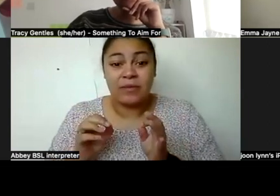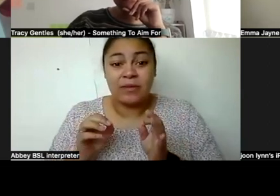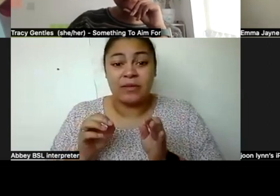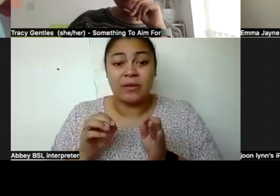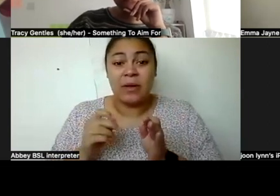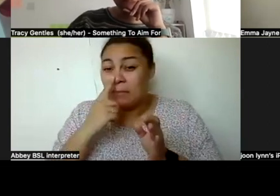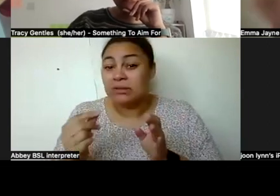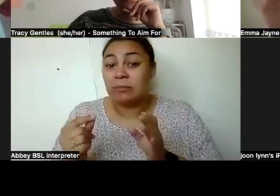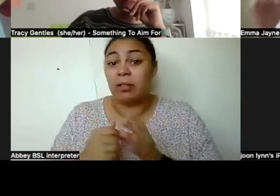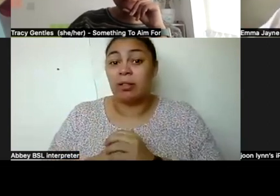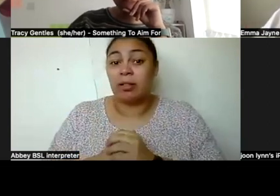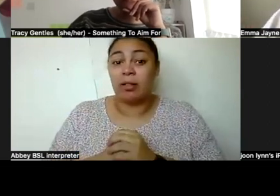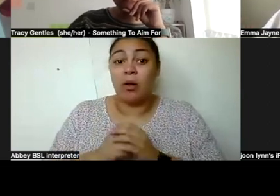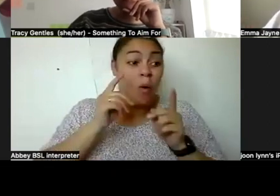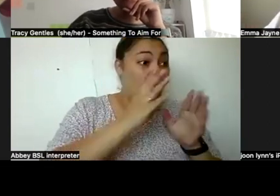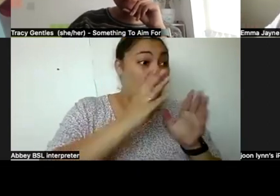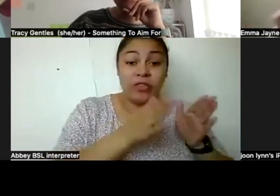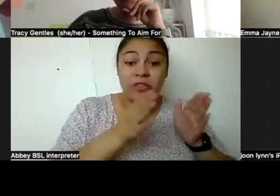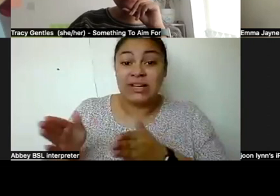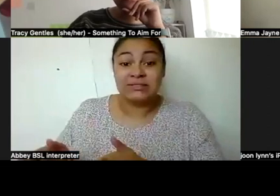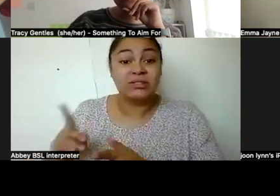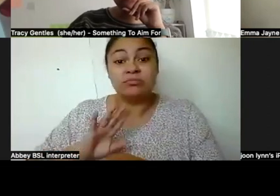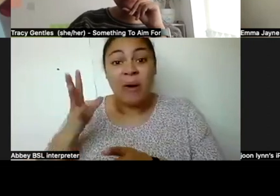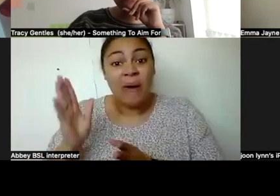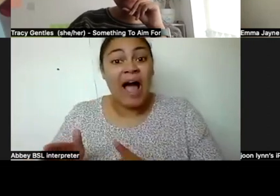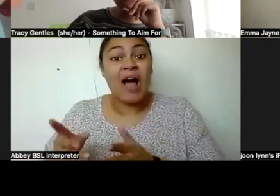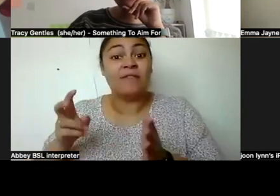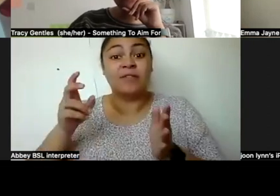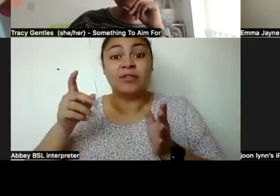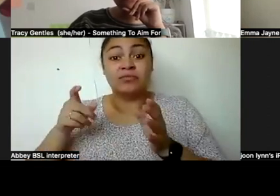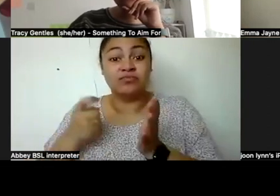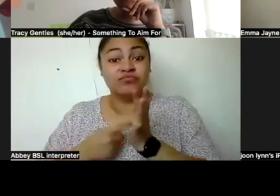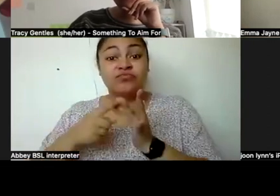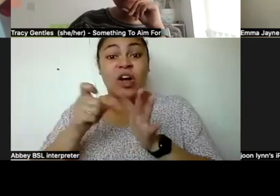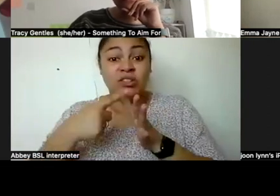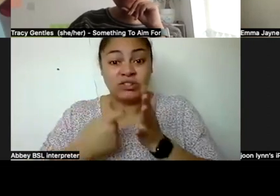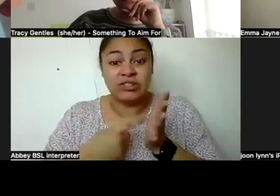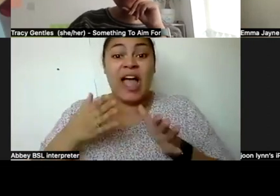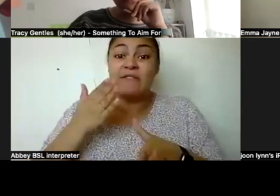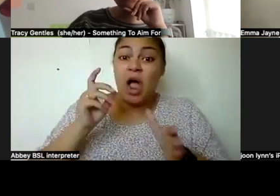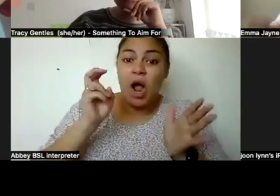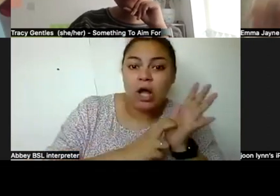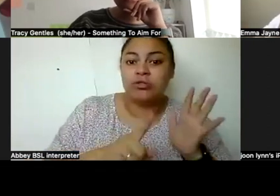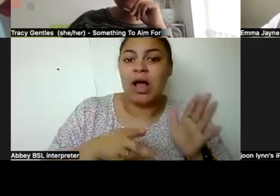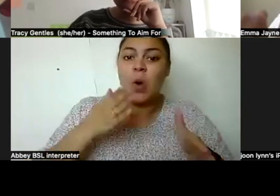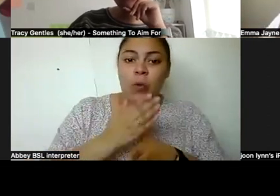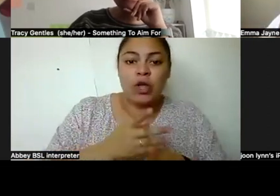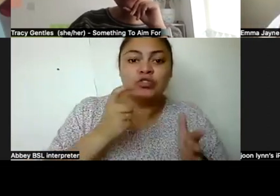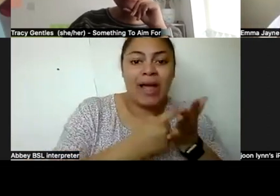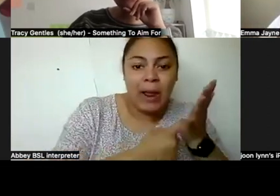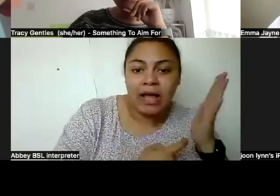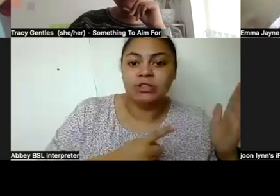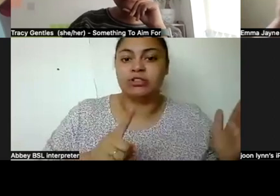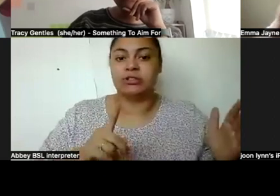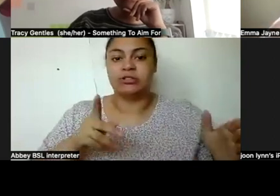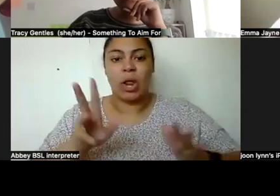possible. Other sectors don't have riders. They have contracts, workers' protections, and layers of dignity enshrined in